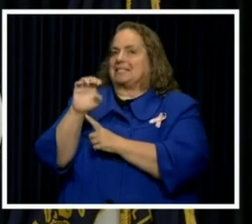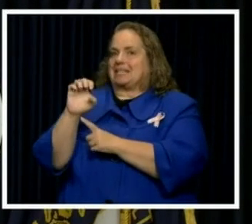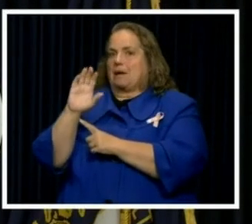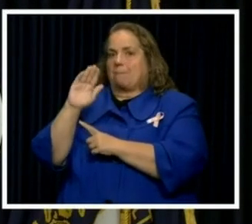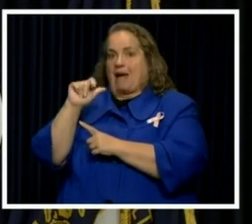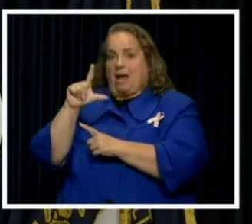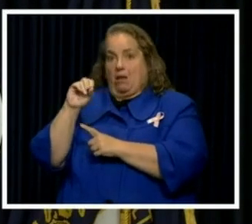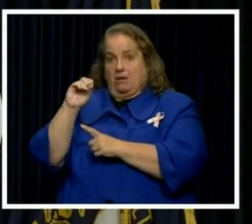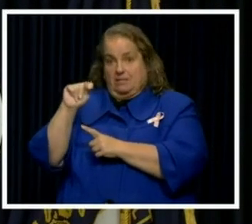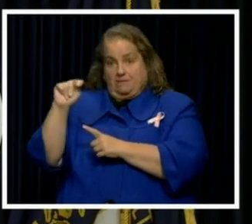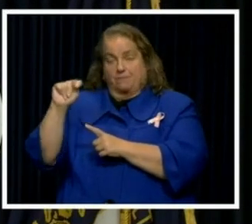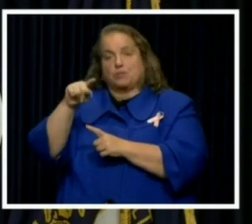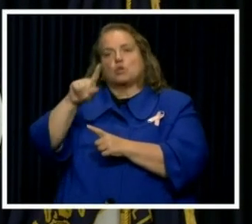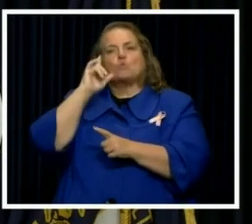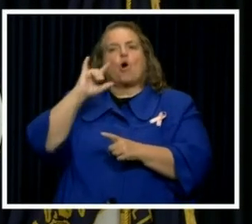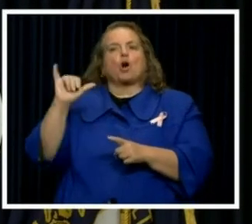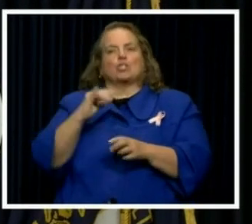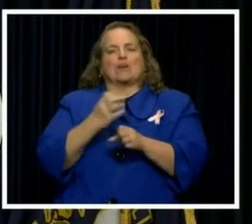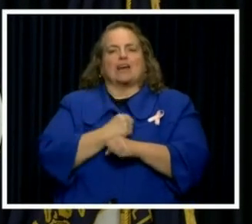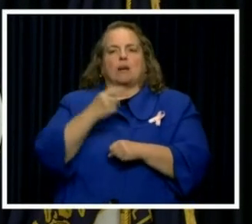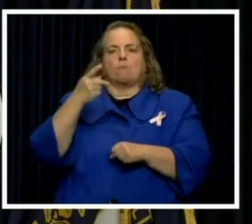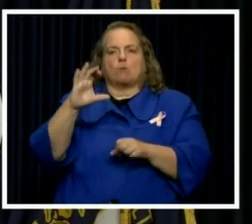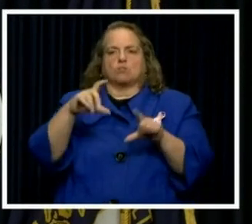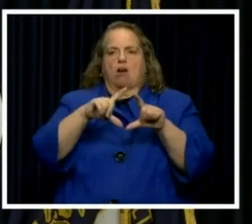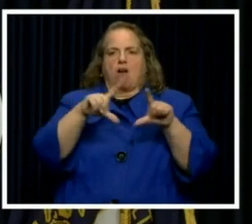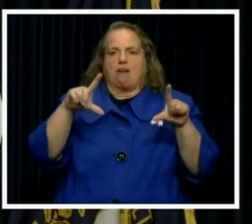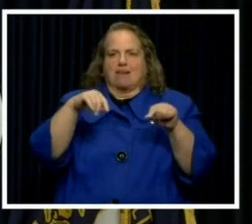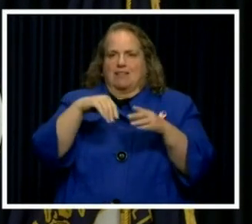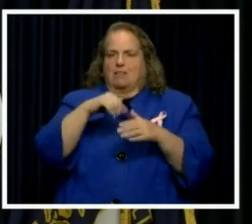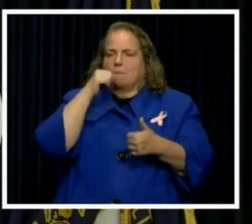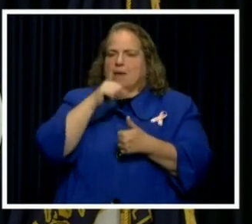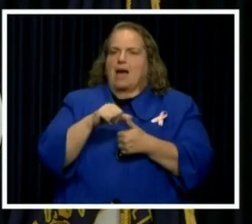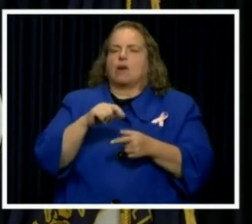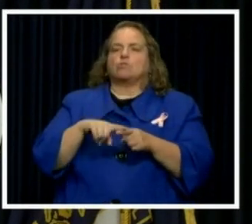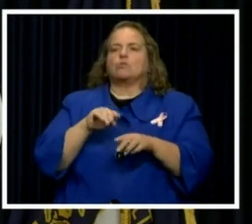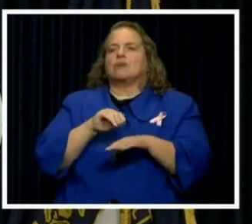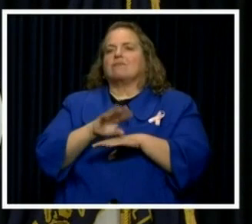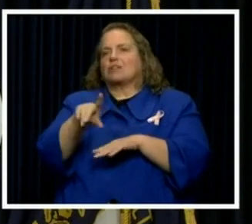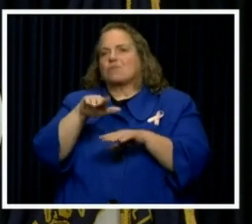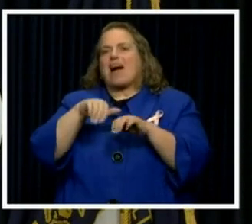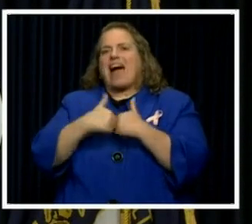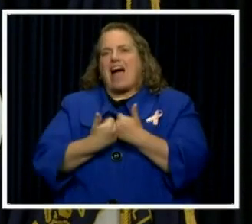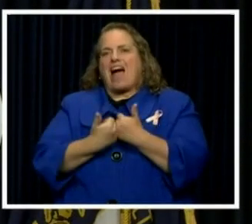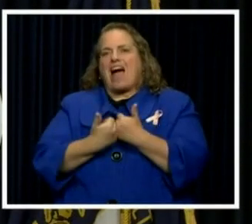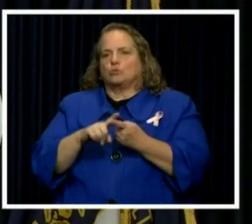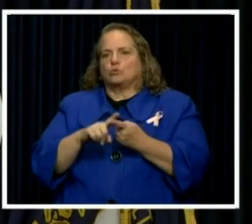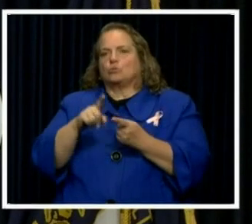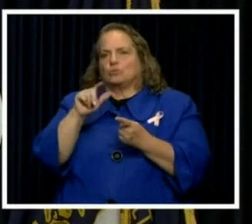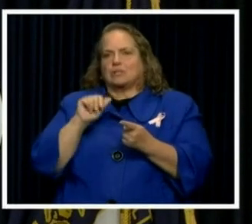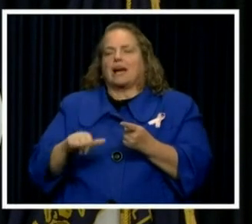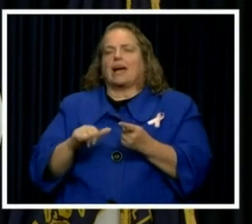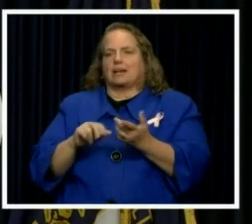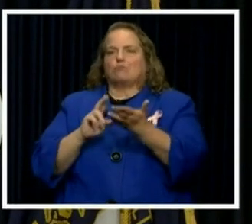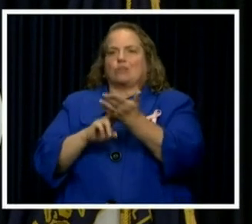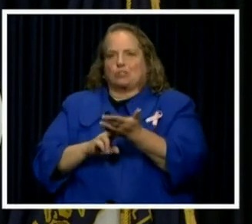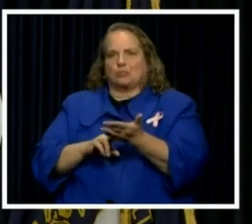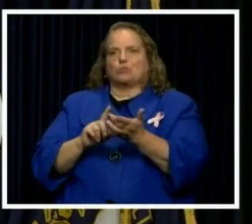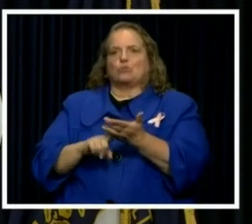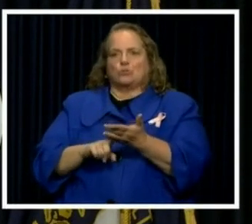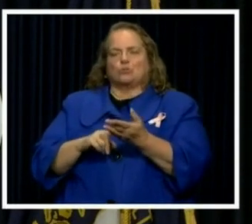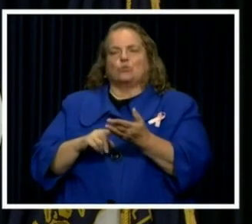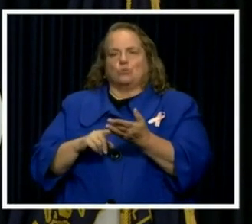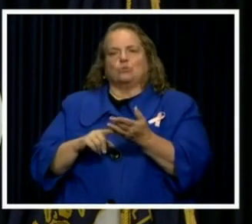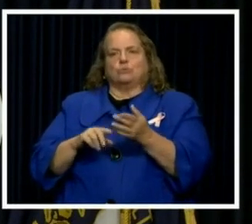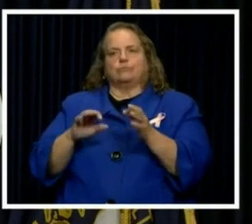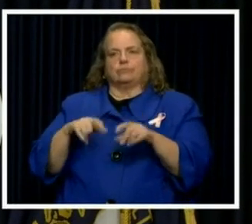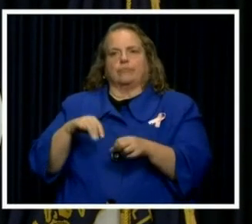mail that will advise you on how to do that too. One of our biggest challenges, one of the biggest concerns that I had about this